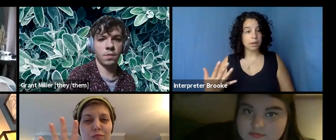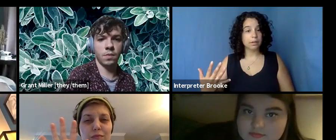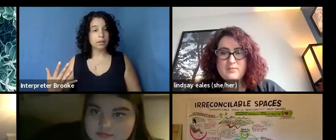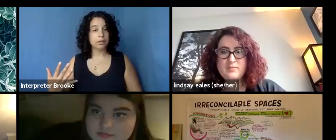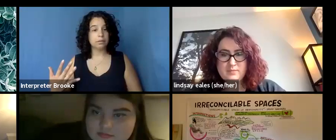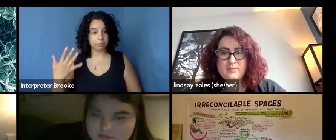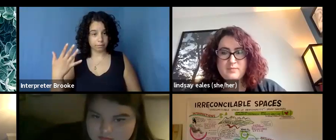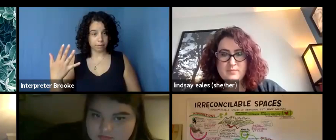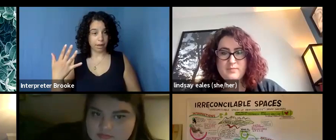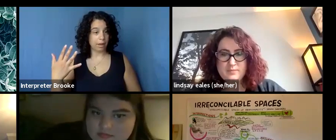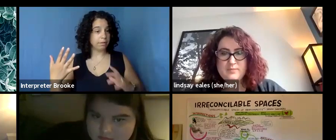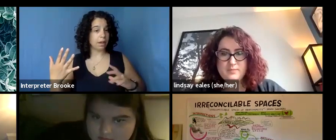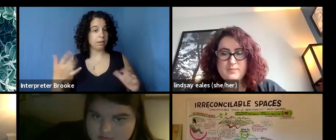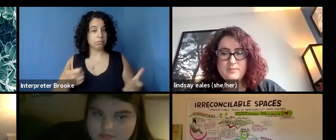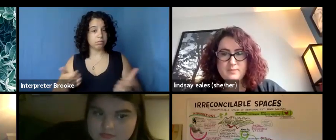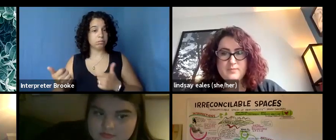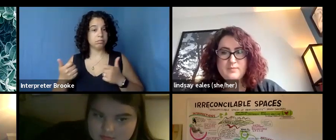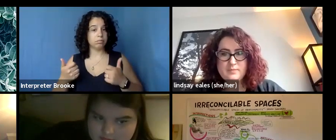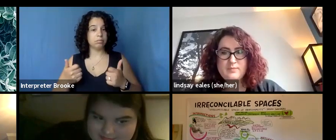Five is good?